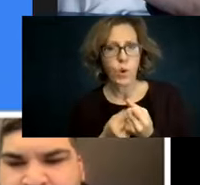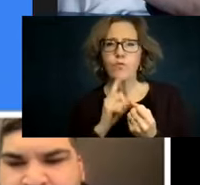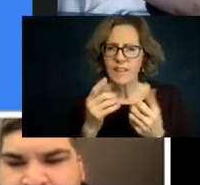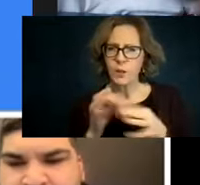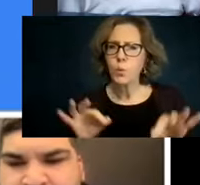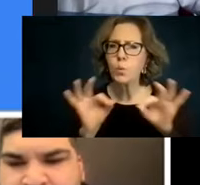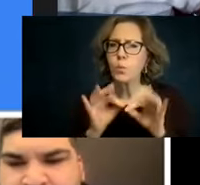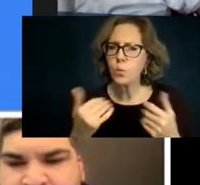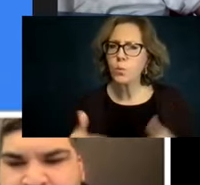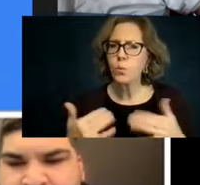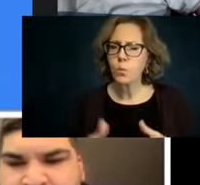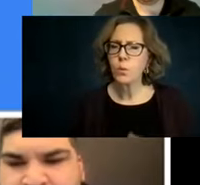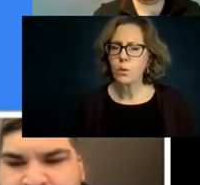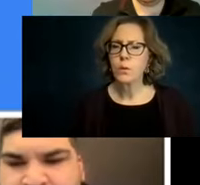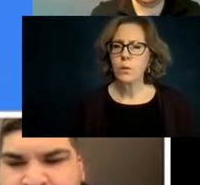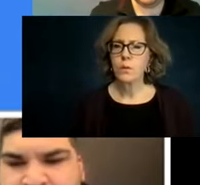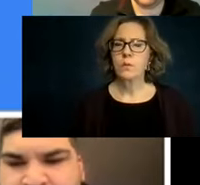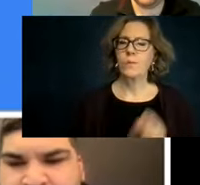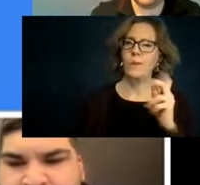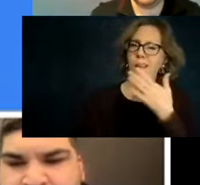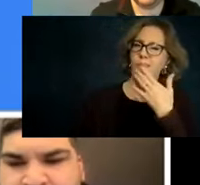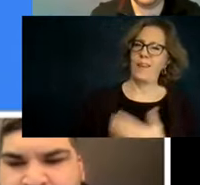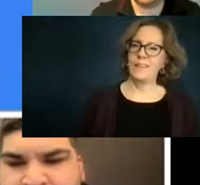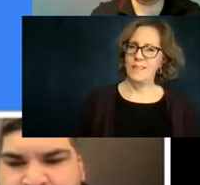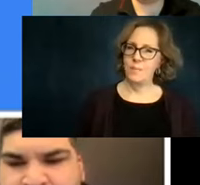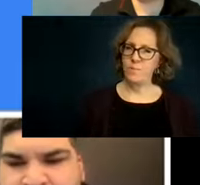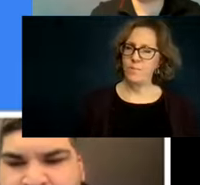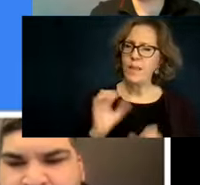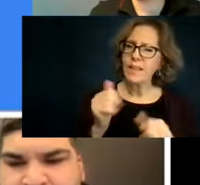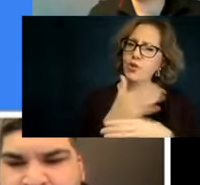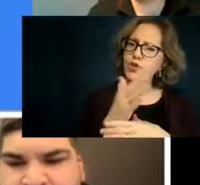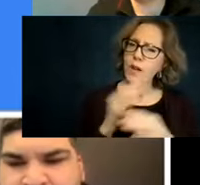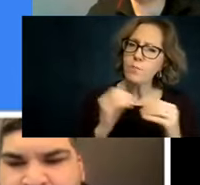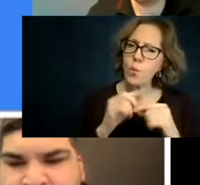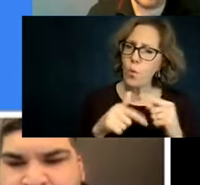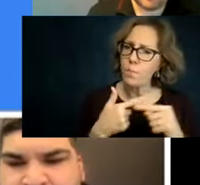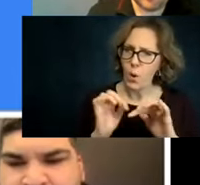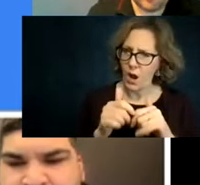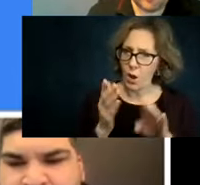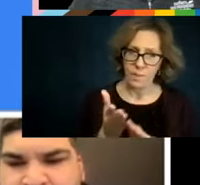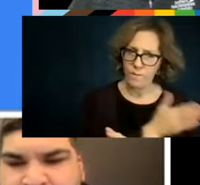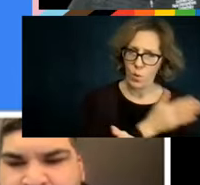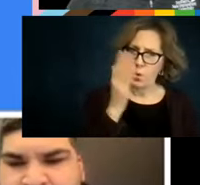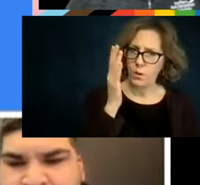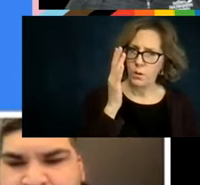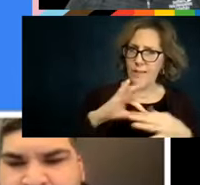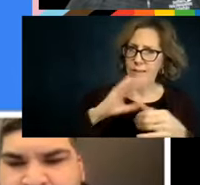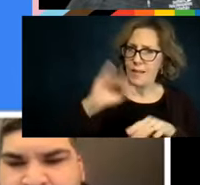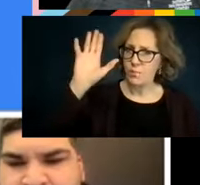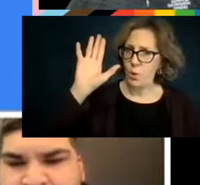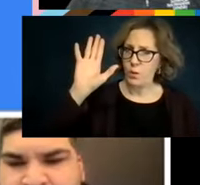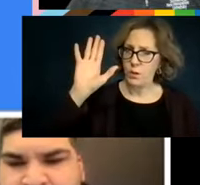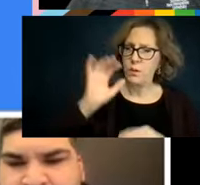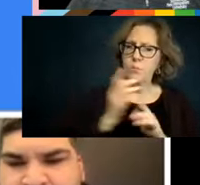Thanks, Fran. And can you share a little bit about some of the things you did to prepare for the testimony? Yeah, I had a